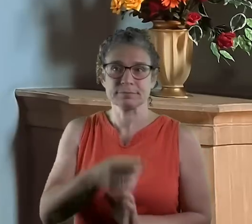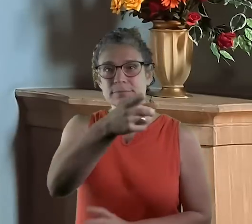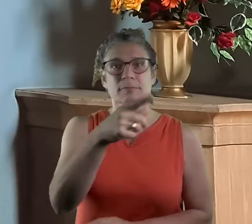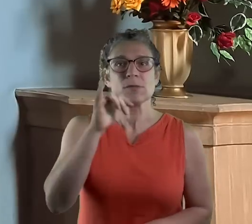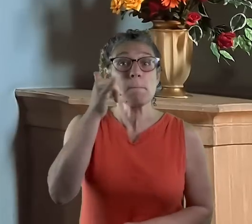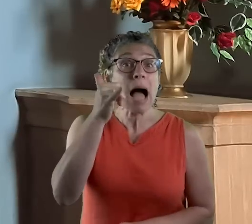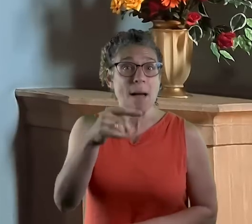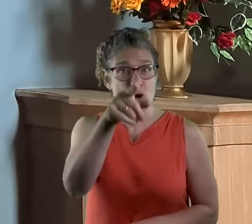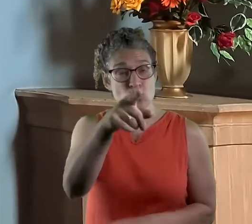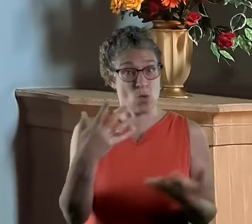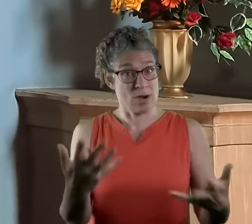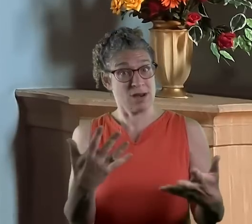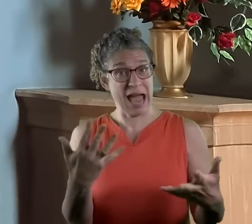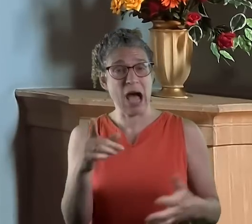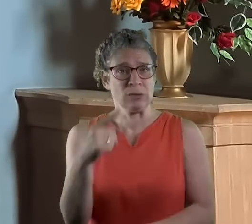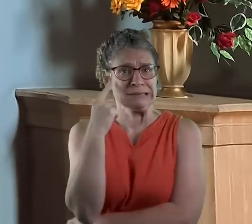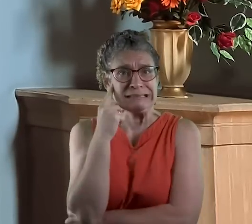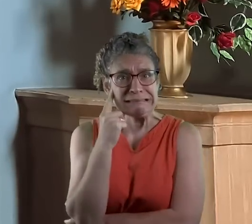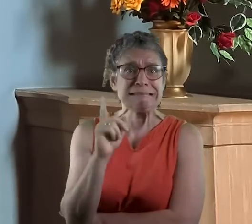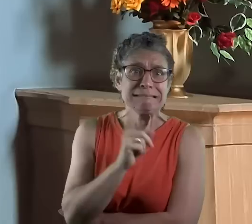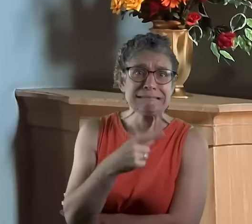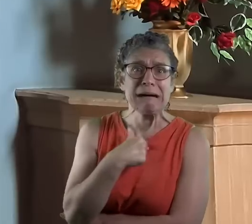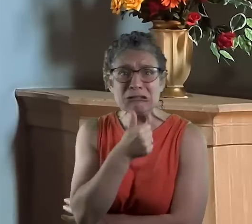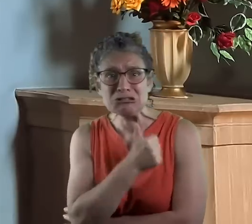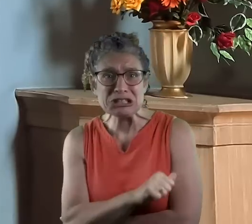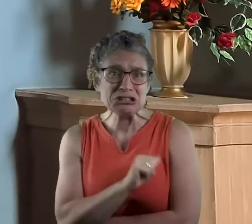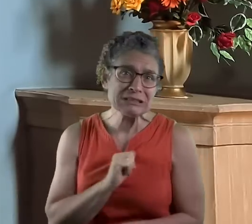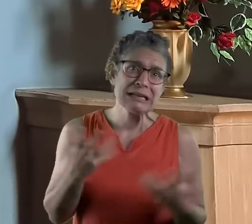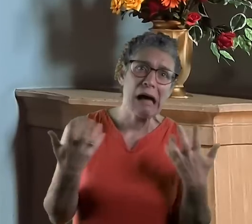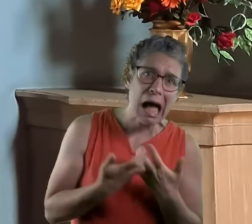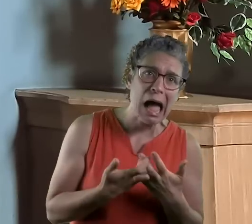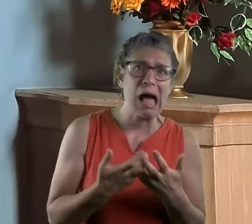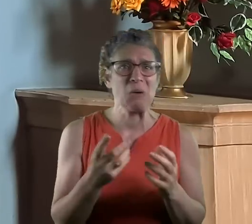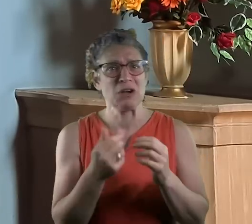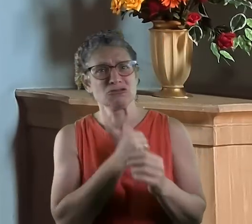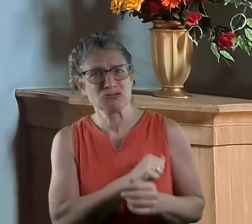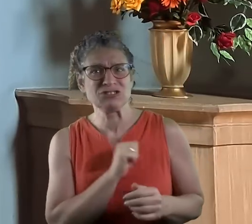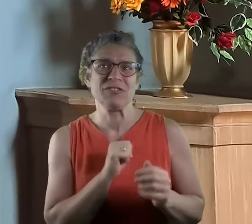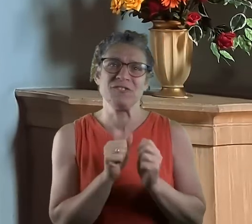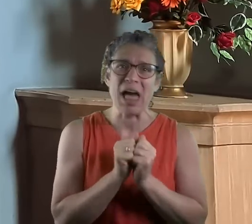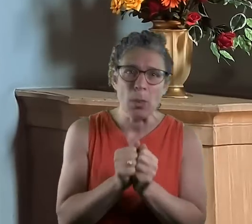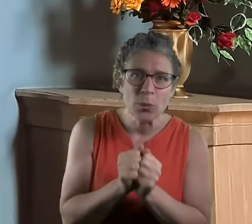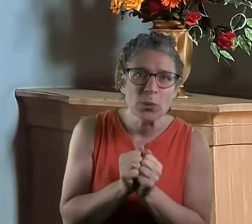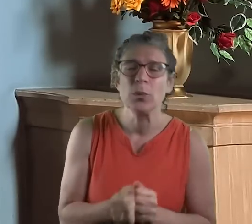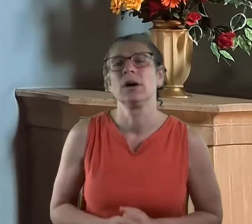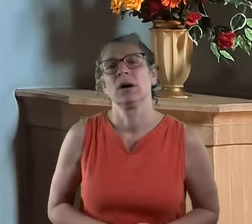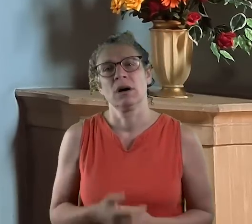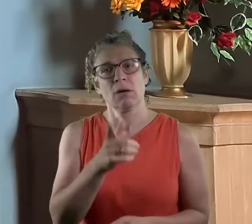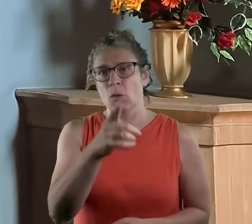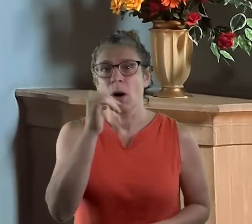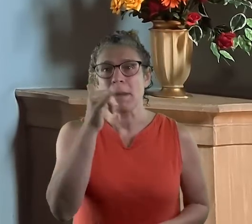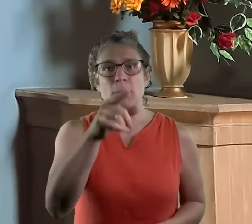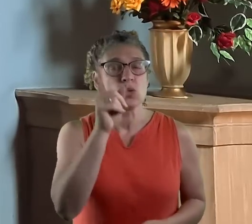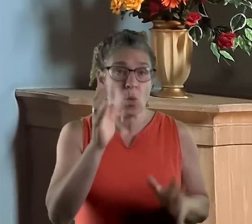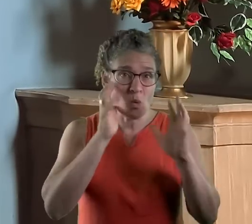this today, worried about how to be a Christian and to live out our life with Christian values. We may be